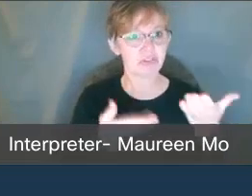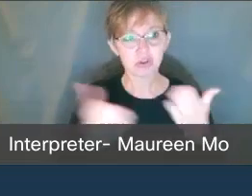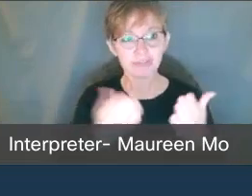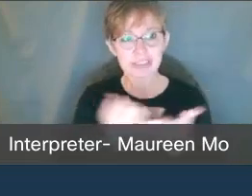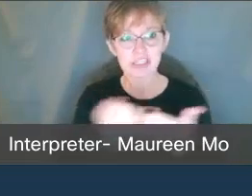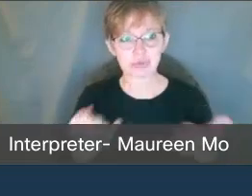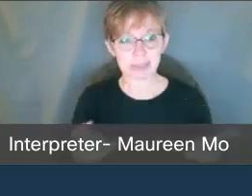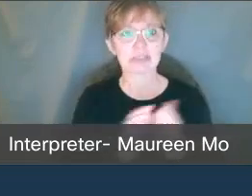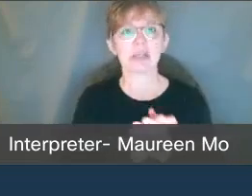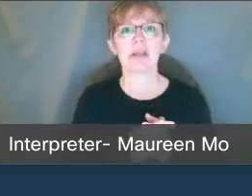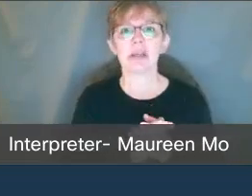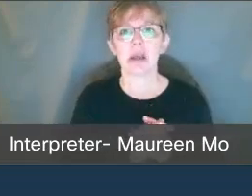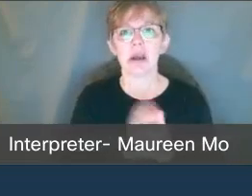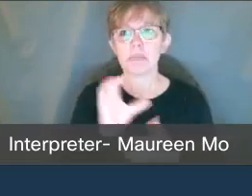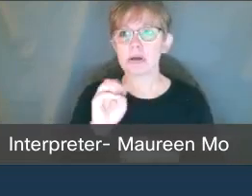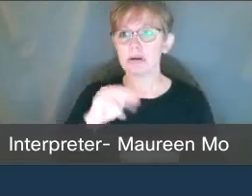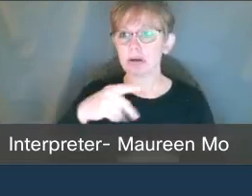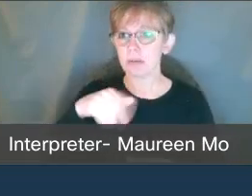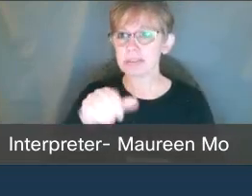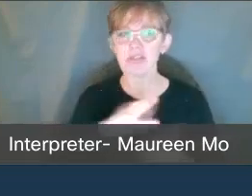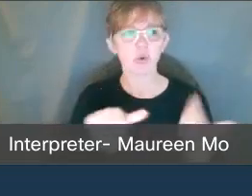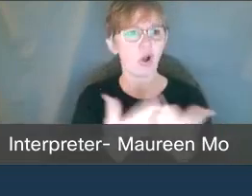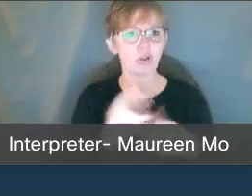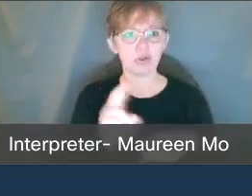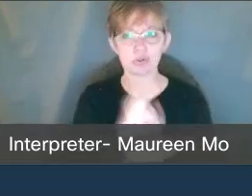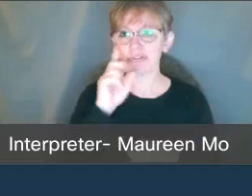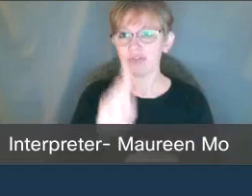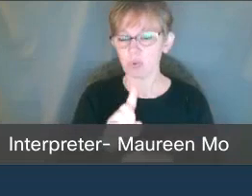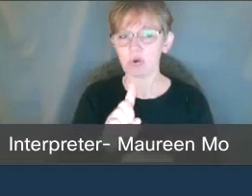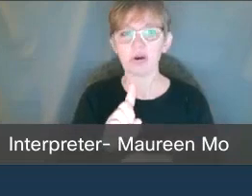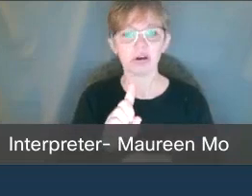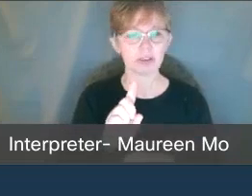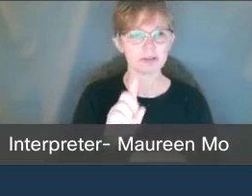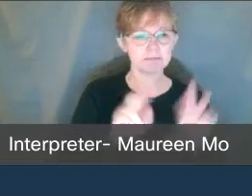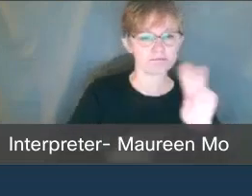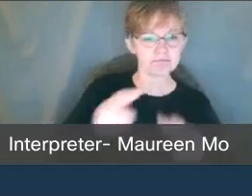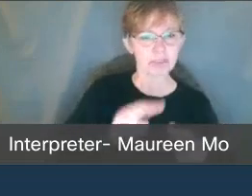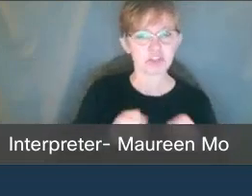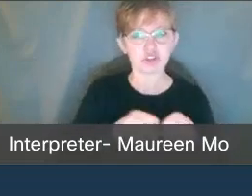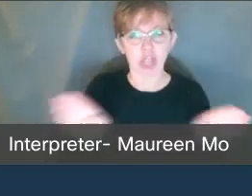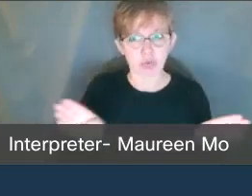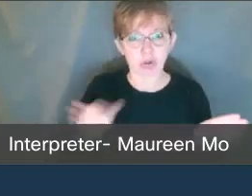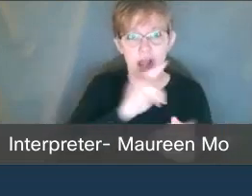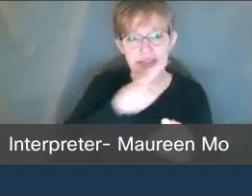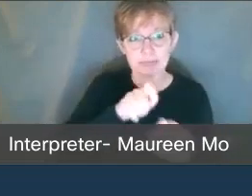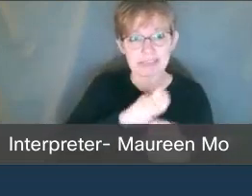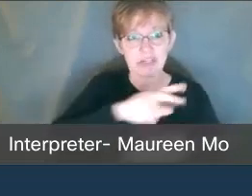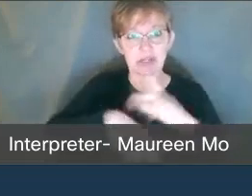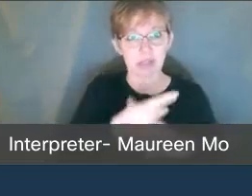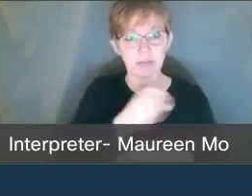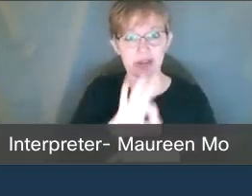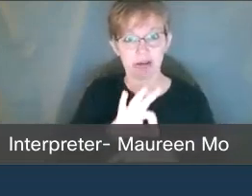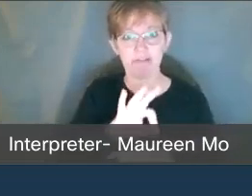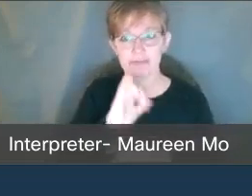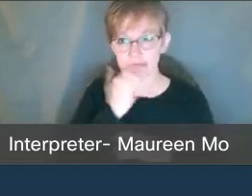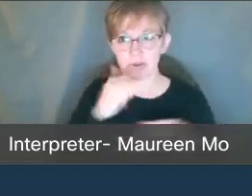all typically used and were designed to predict general recidivism, so general offending, non-specific types of offending.